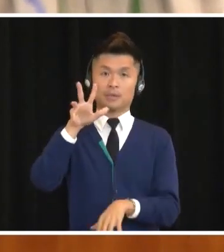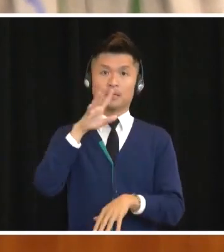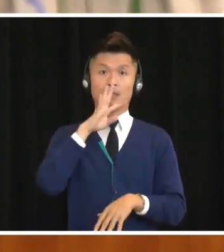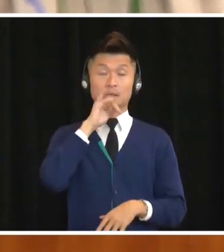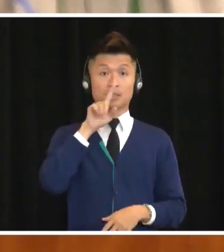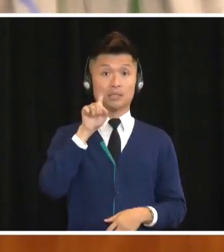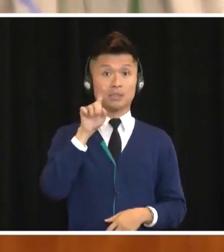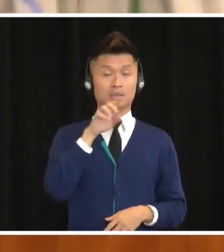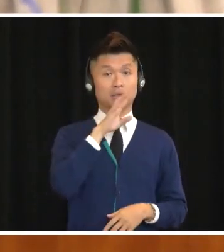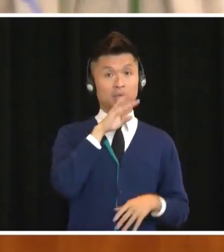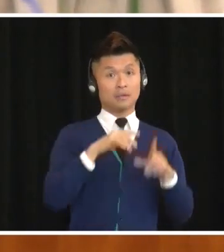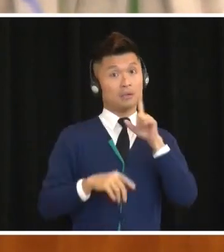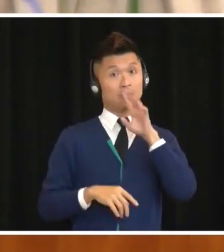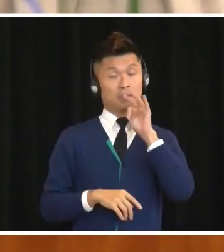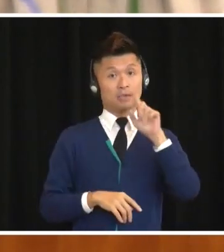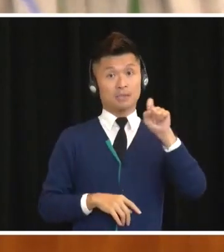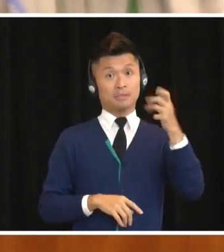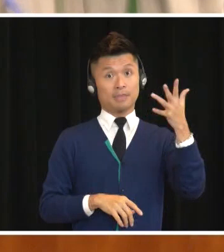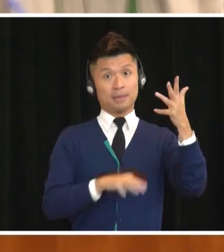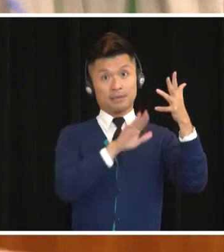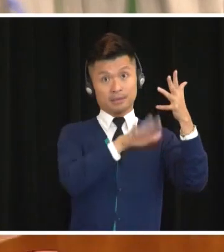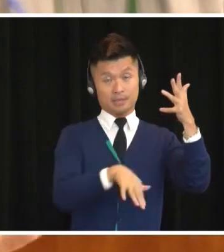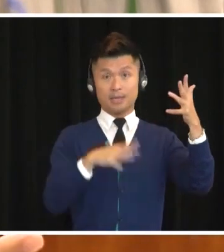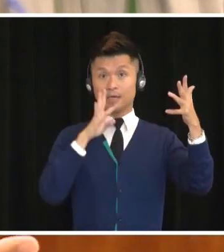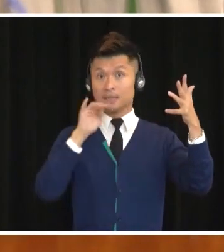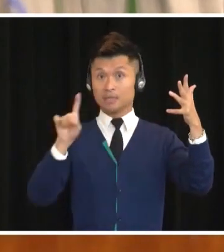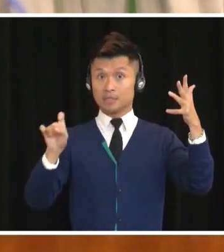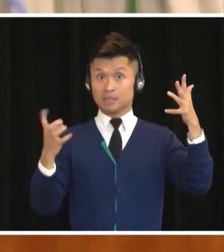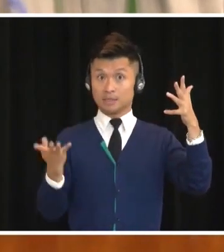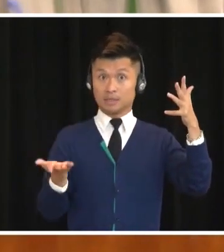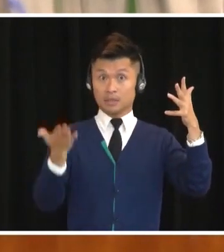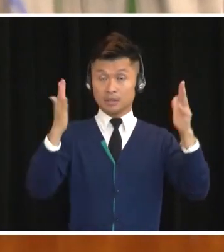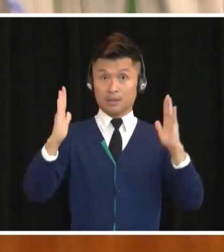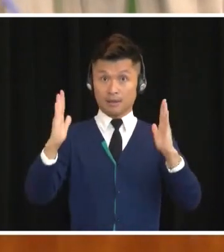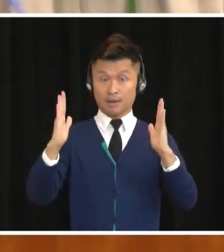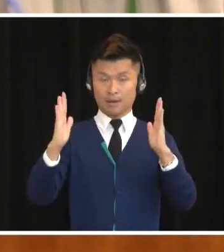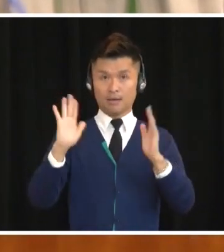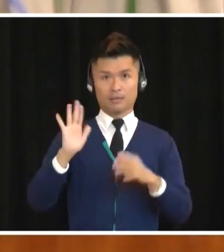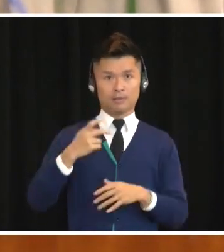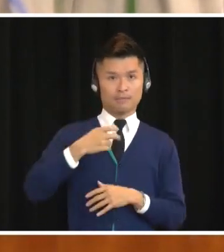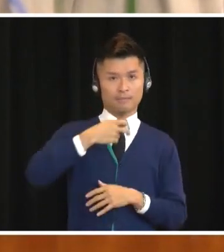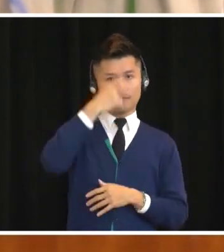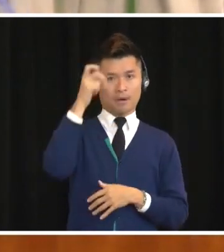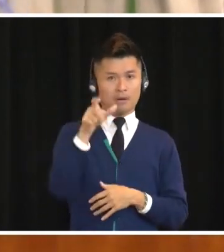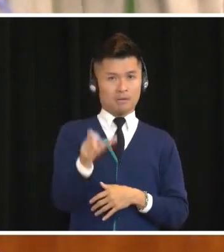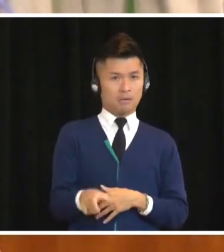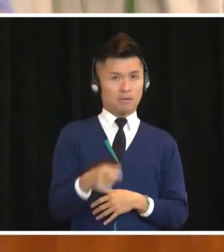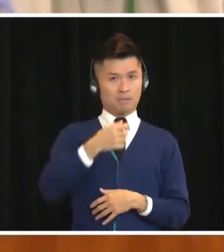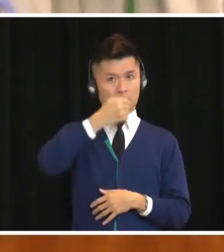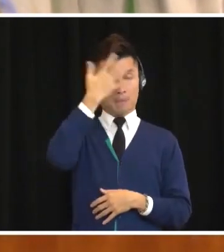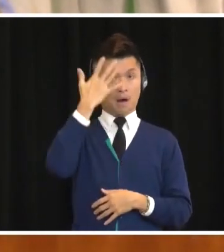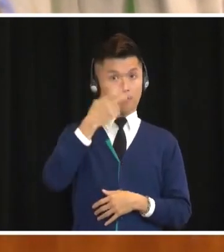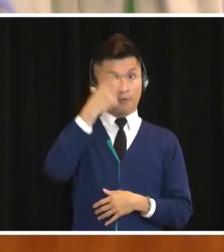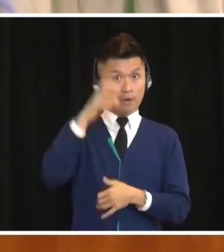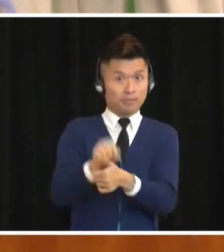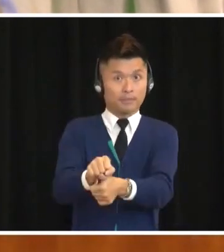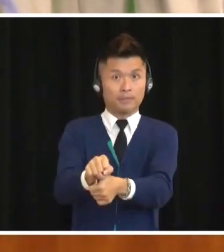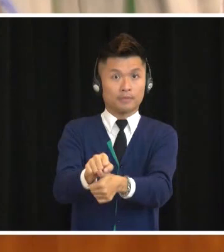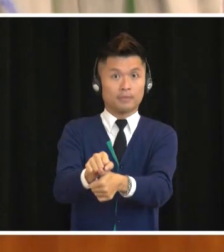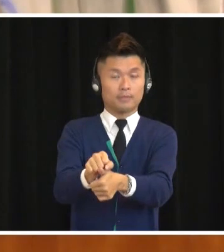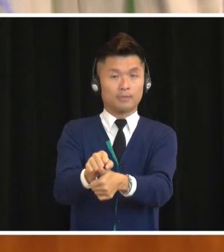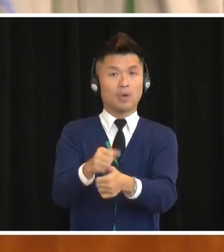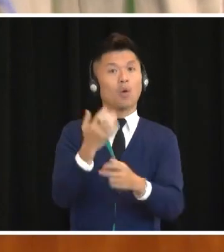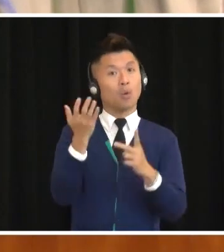pending. In other words, when he committed the crime, he was between 14